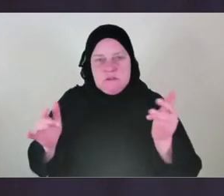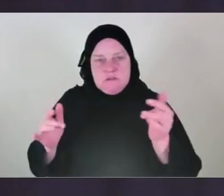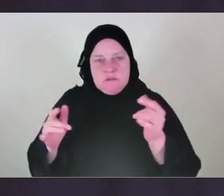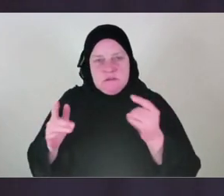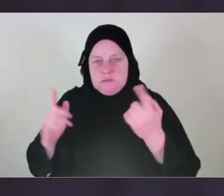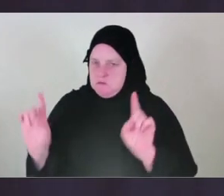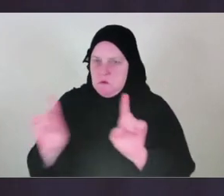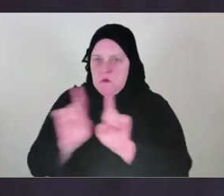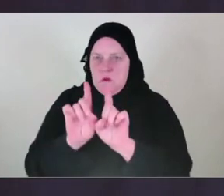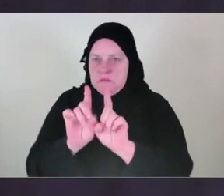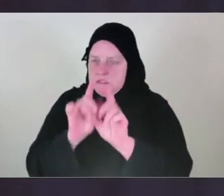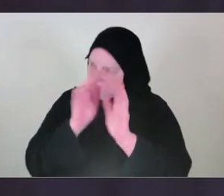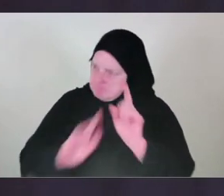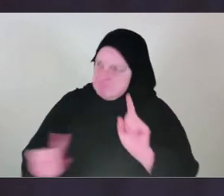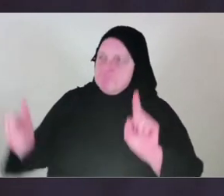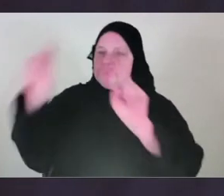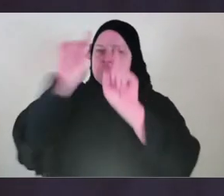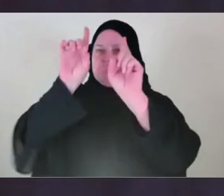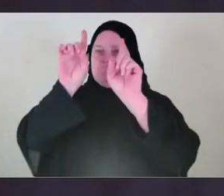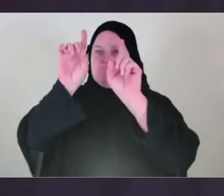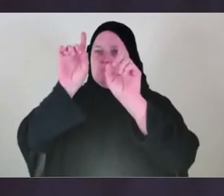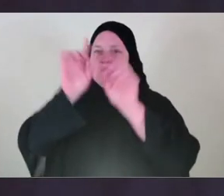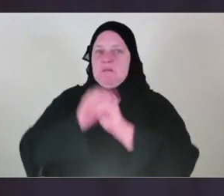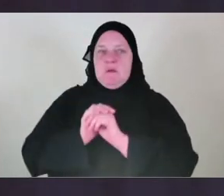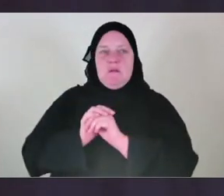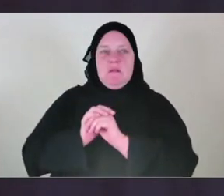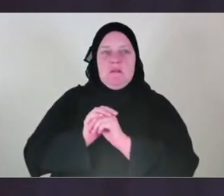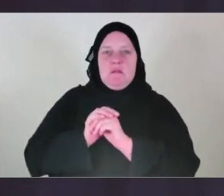elite. Jibreel is the elite. Aminullah.